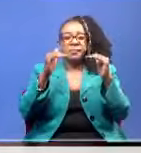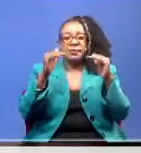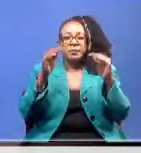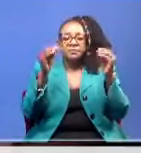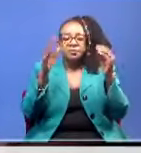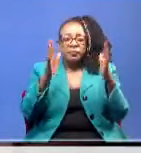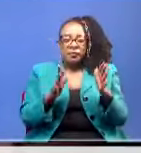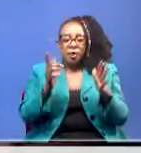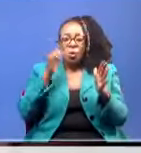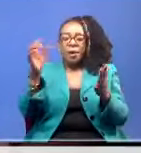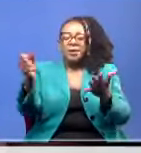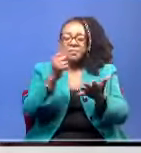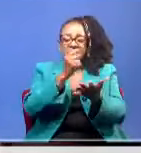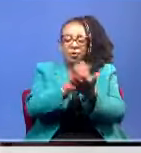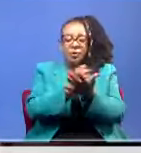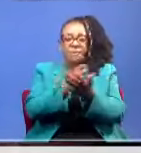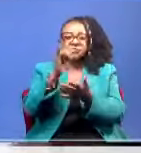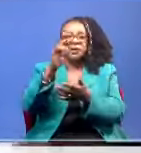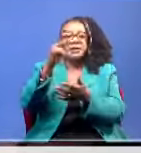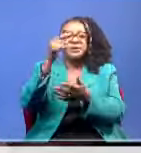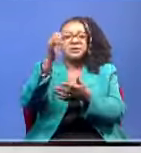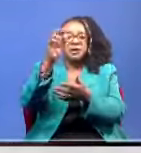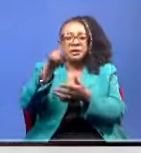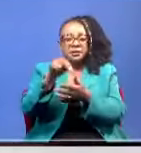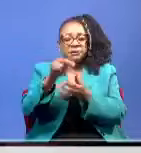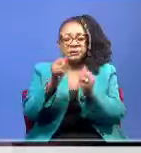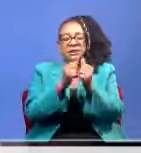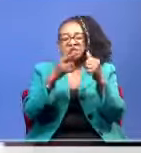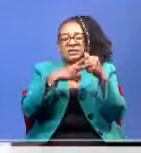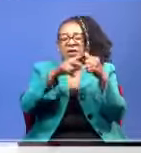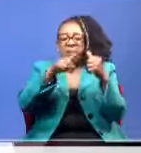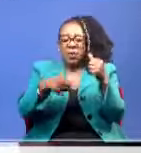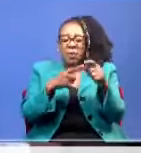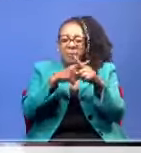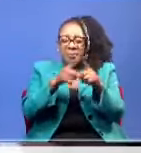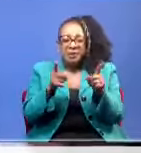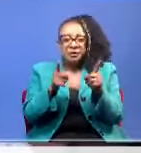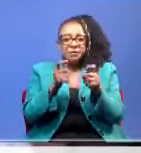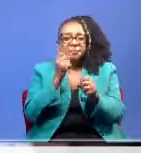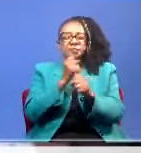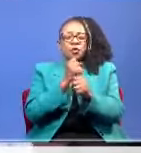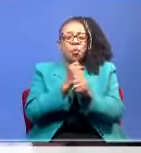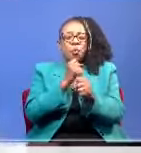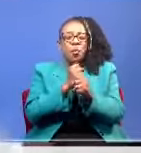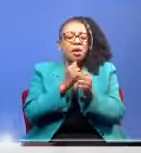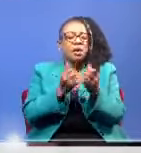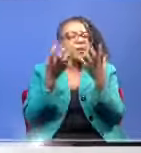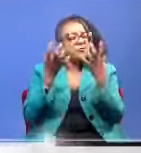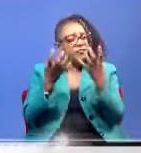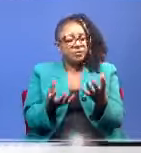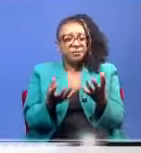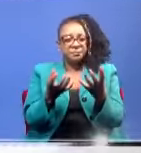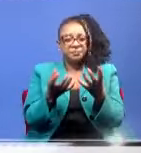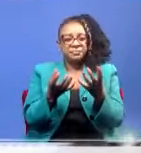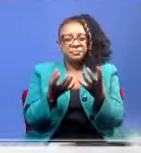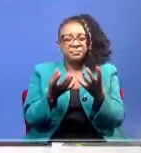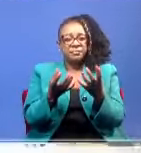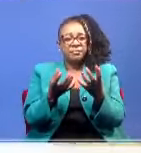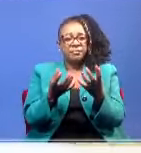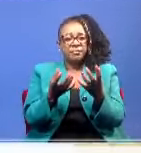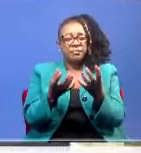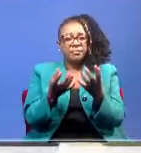ambaye ameajiriwa kama intern anapata shilingi 17,000 na yeye anapata anafanya kazi kama mwalimu anapata